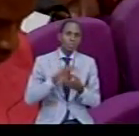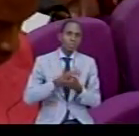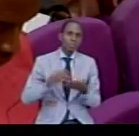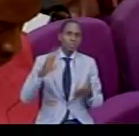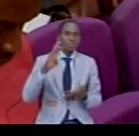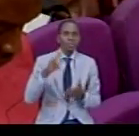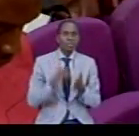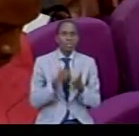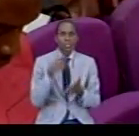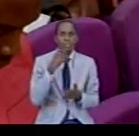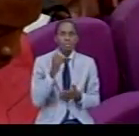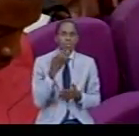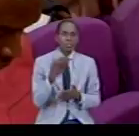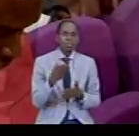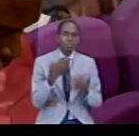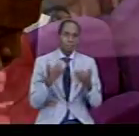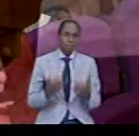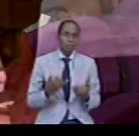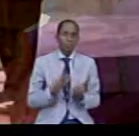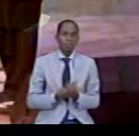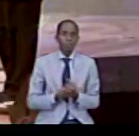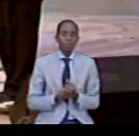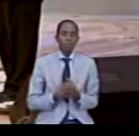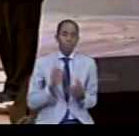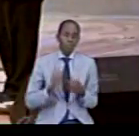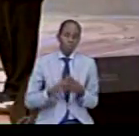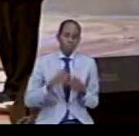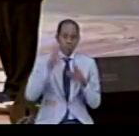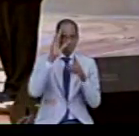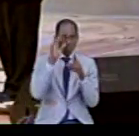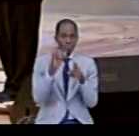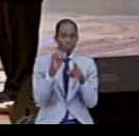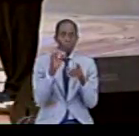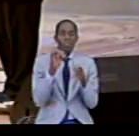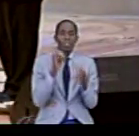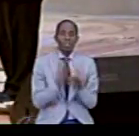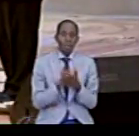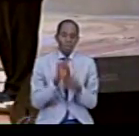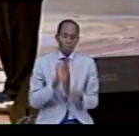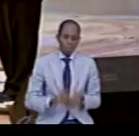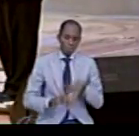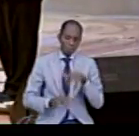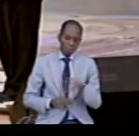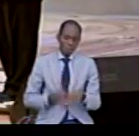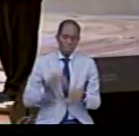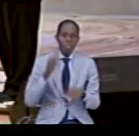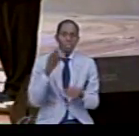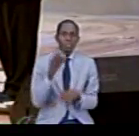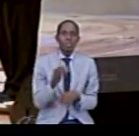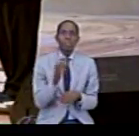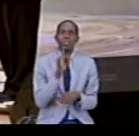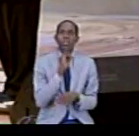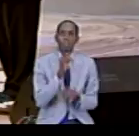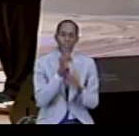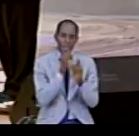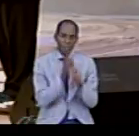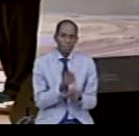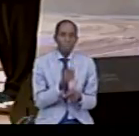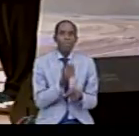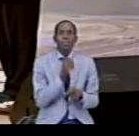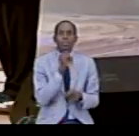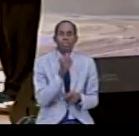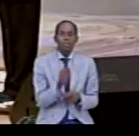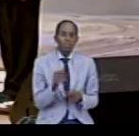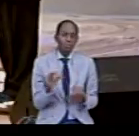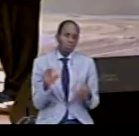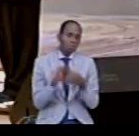it says now to him that walketh if the rewards not record of Grace